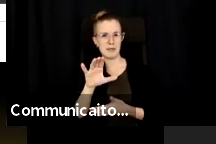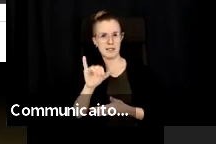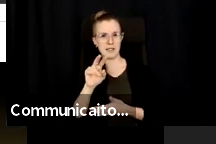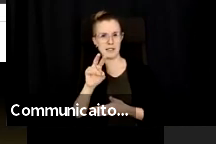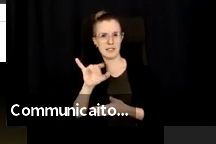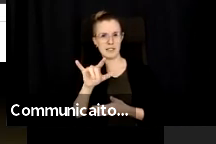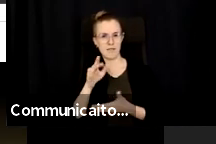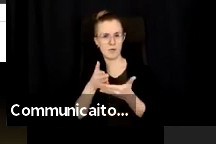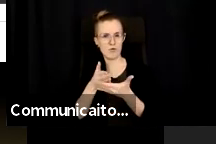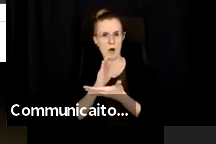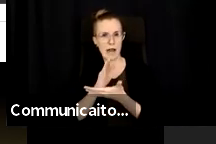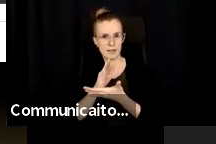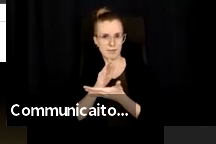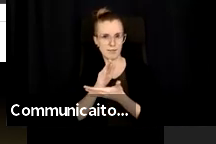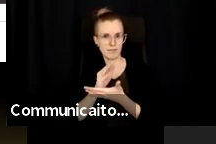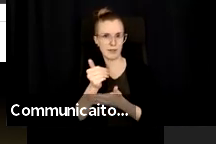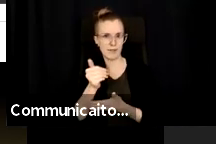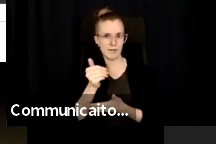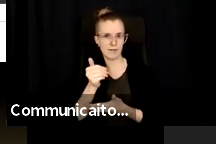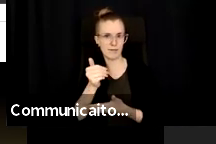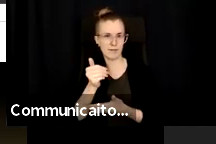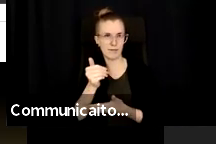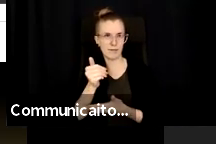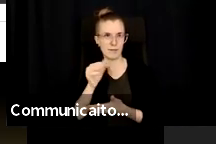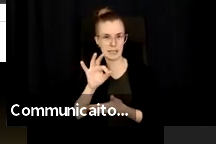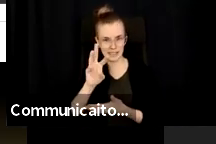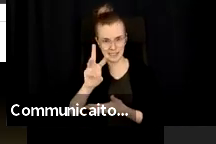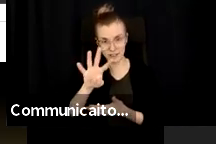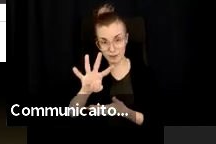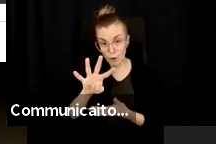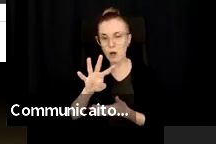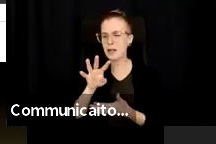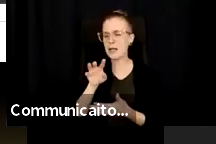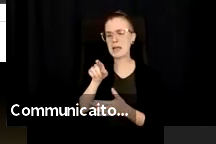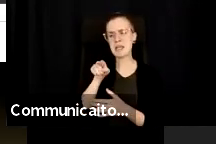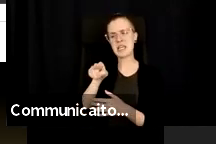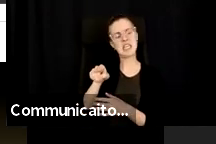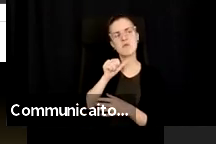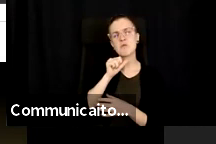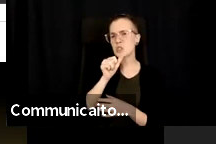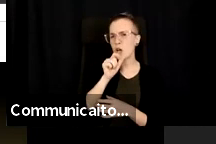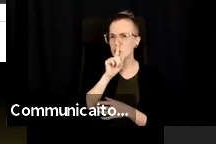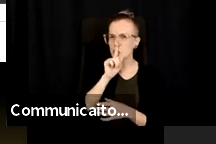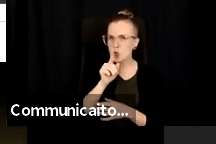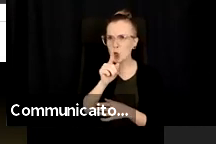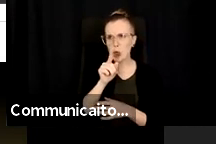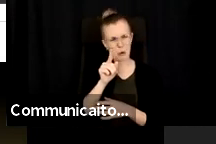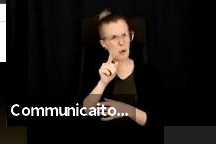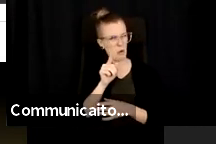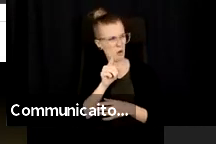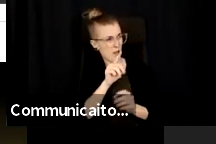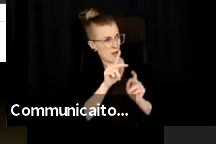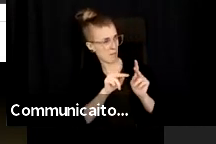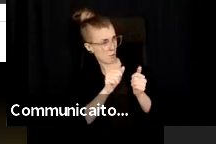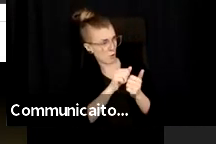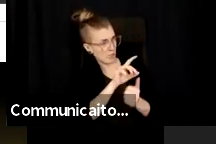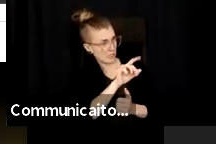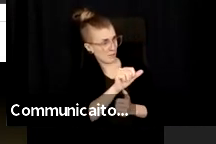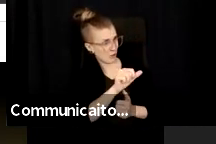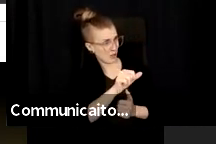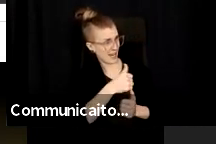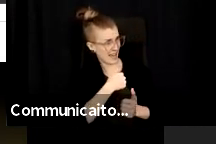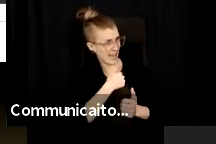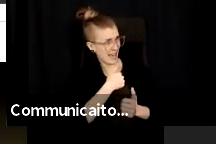with disabilities faced the same kind of discrimination as people of color or women or